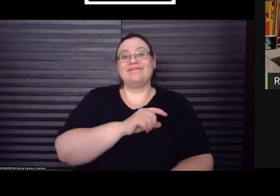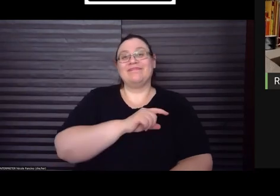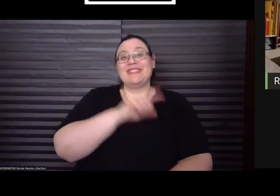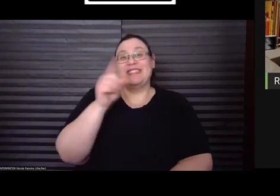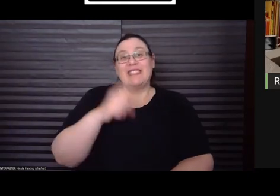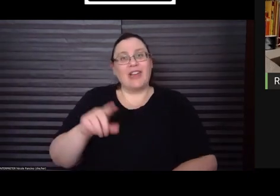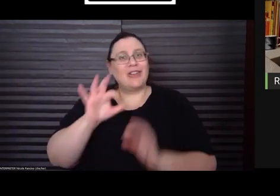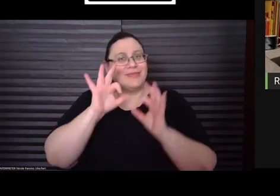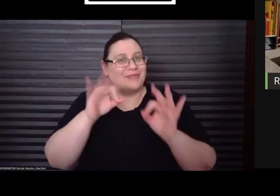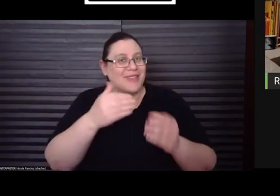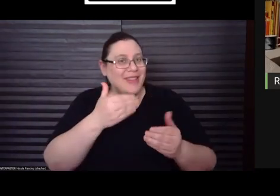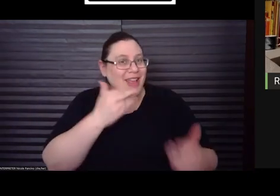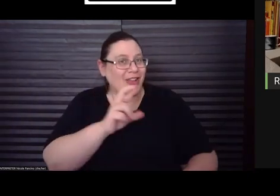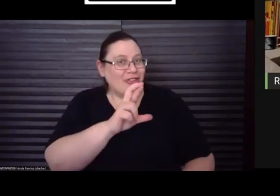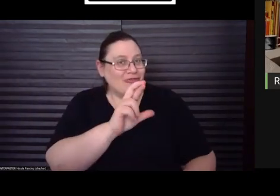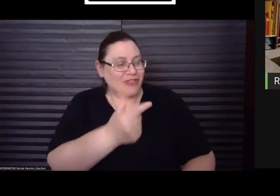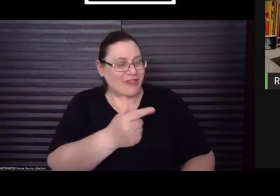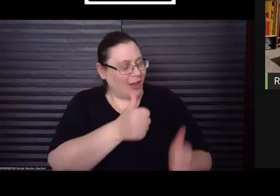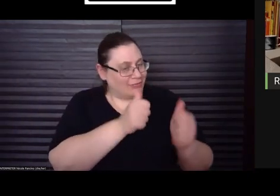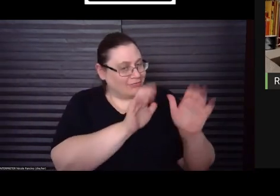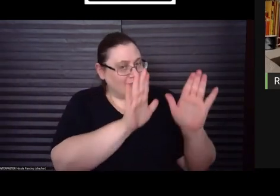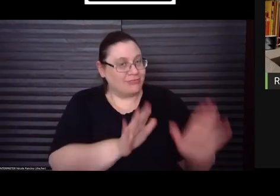That was wonderful, Rivka. Thank you very much.